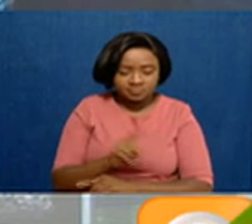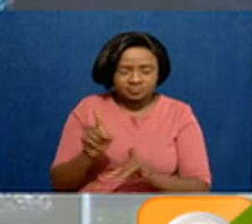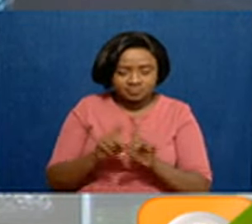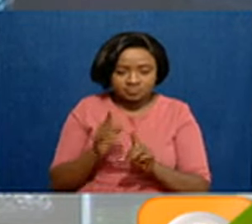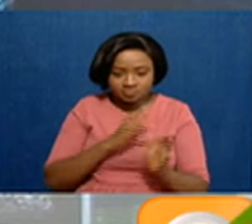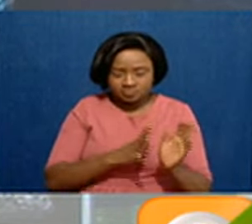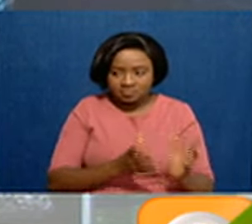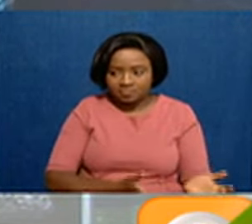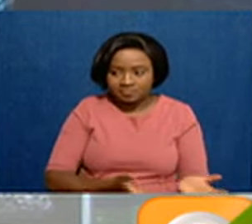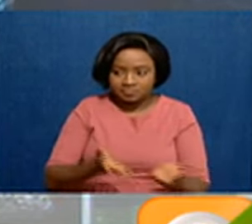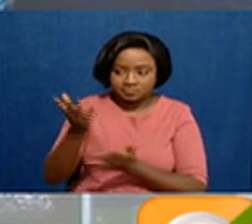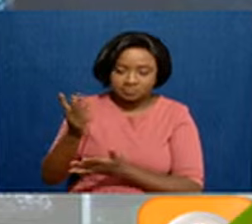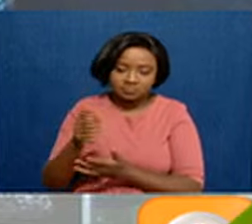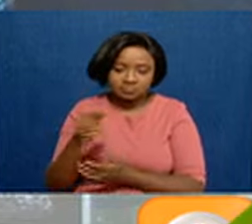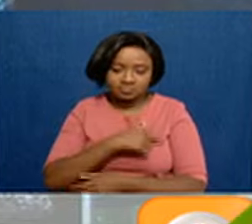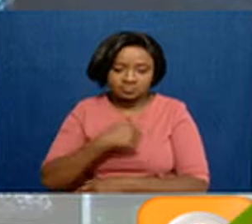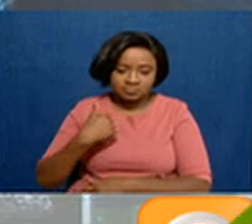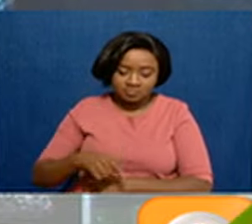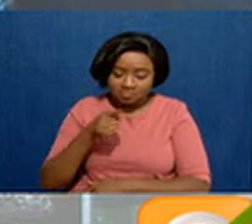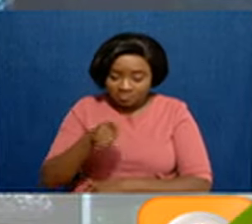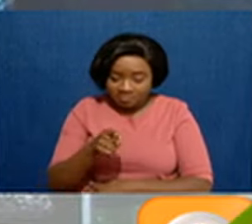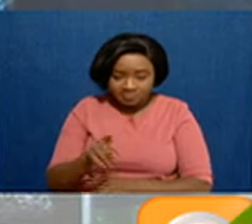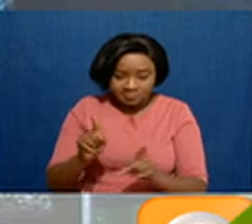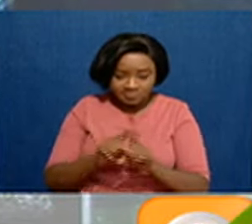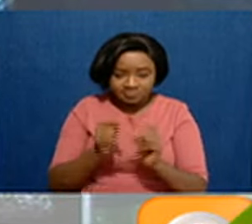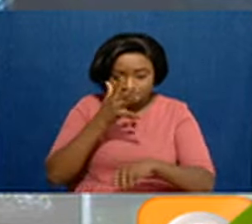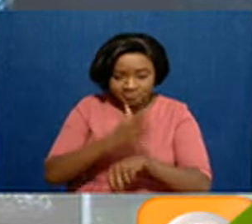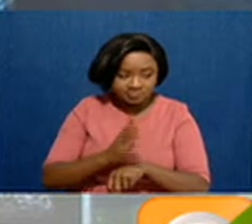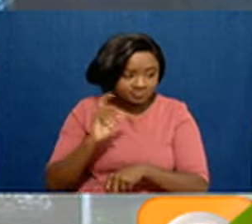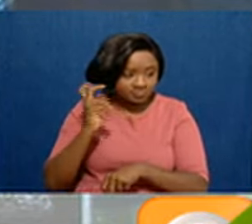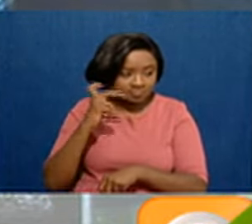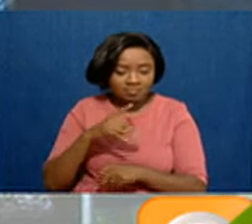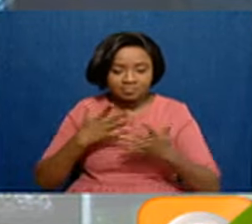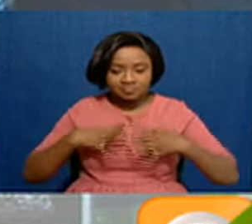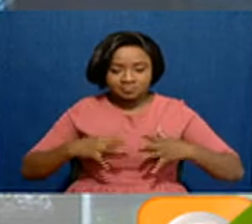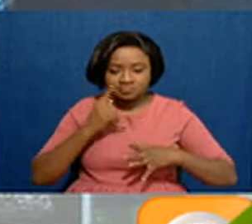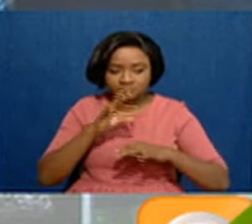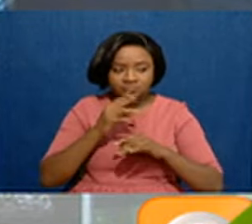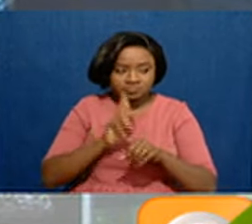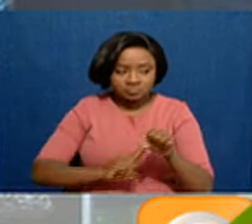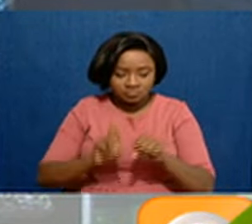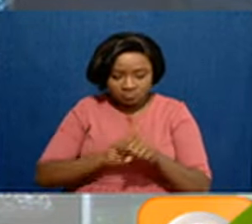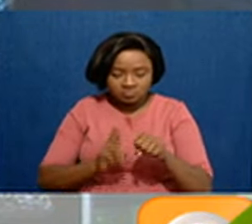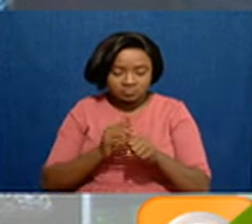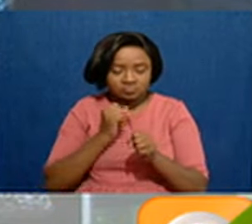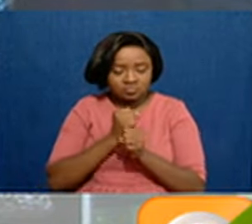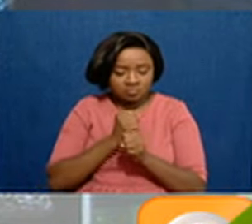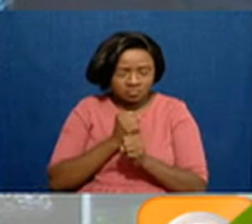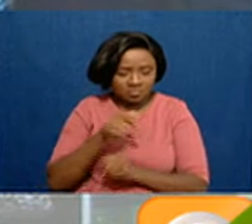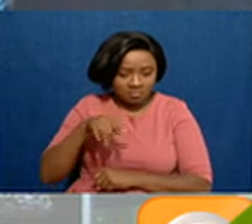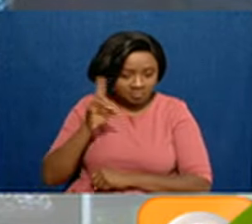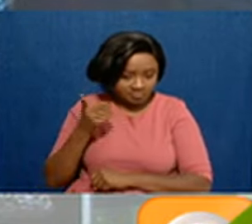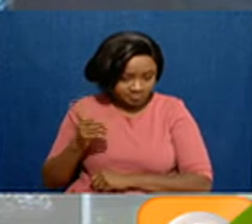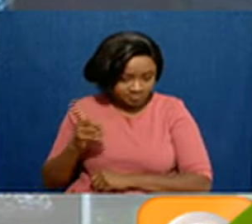shipped to China. The incident is linked to fake gold scammers who used to operate in Nairobi and have shifted